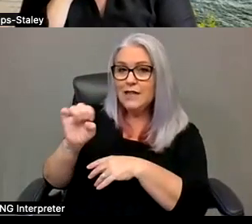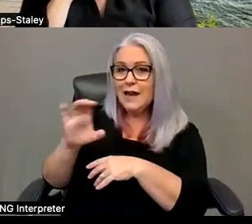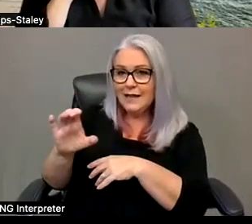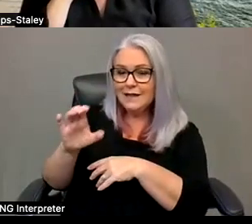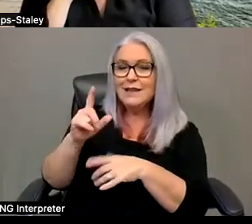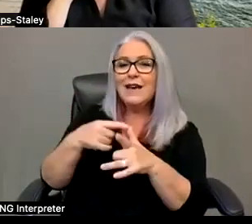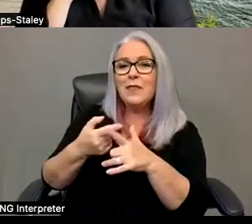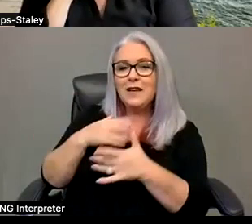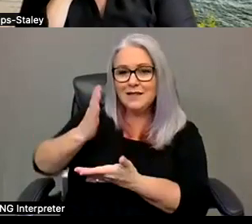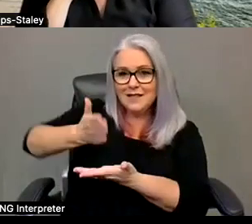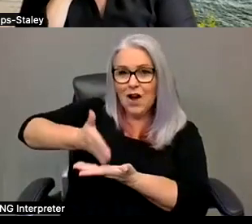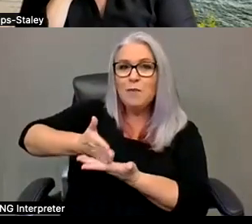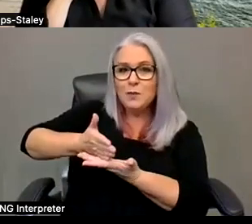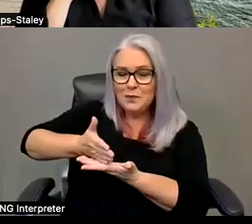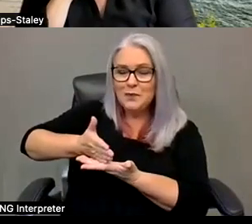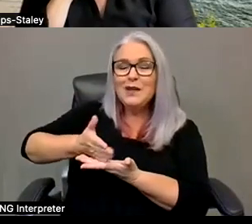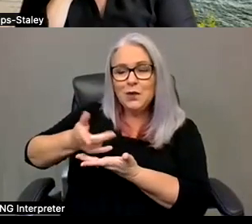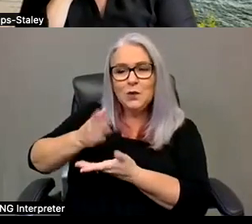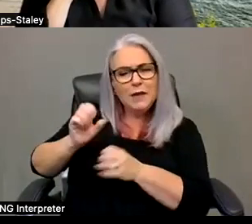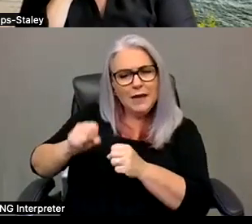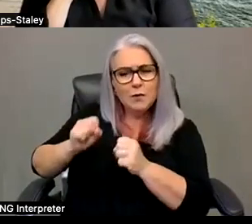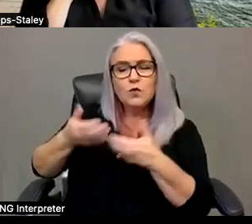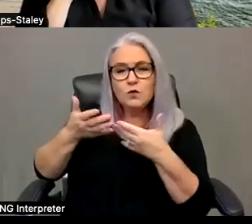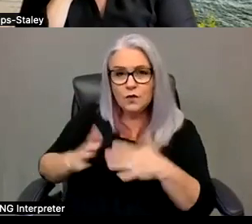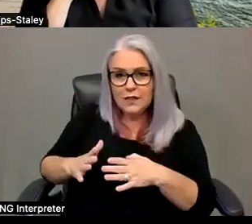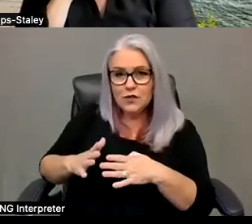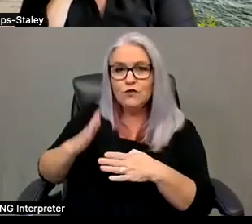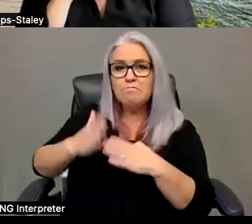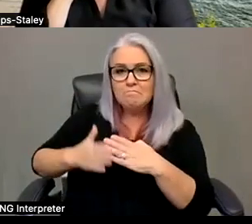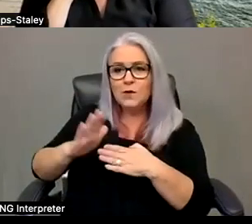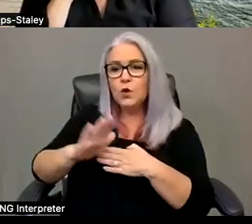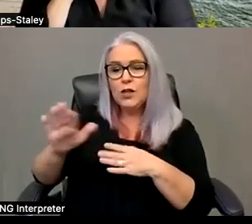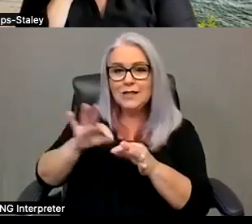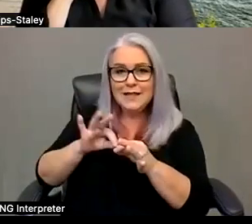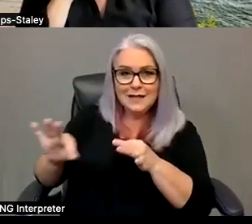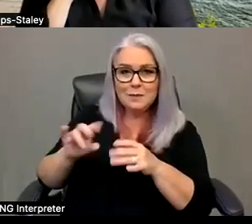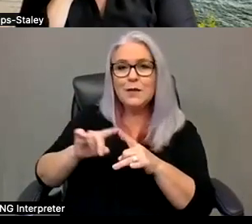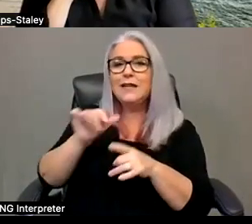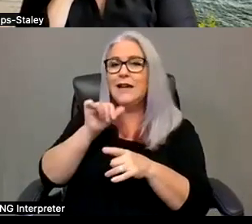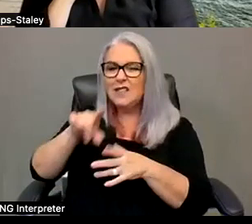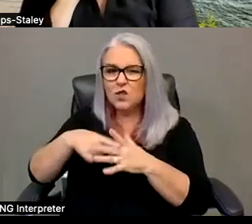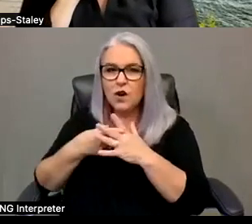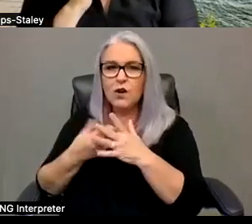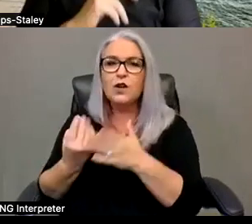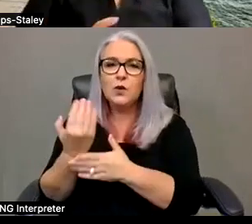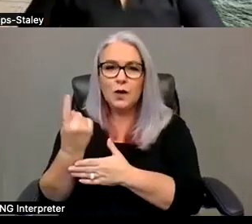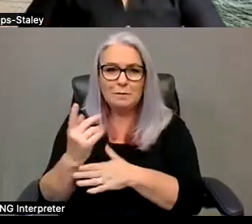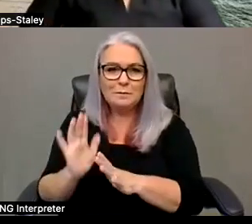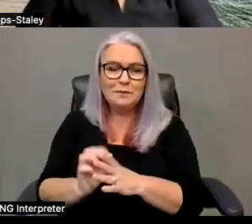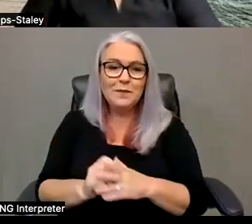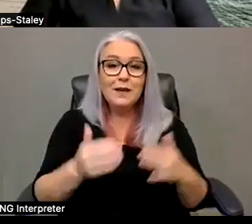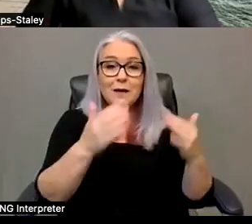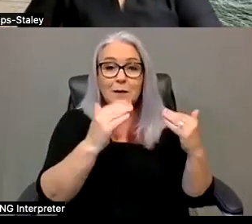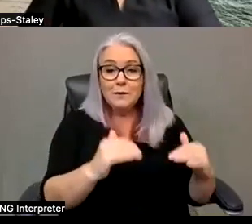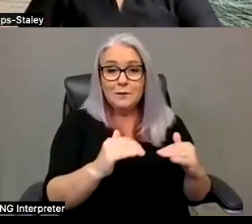stop. You will be able to finish a sentence, but not start a new one. So now, next is Ms.